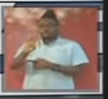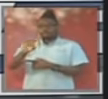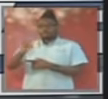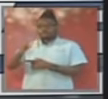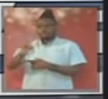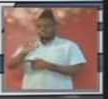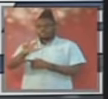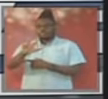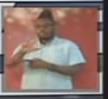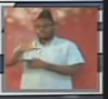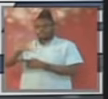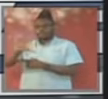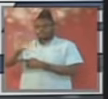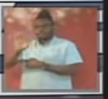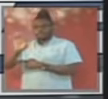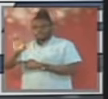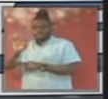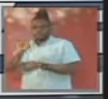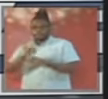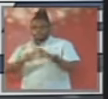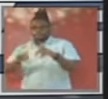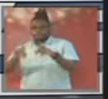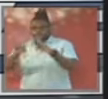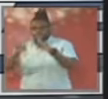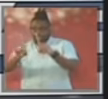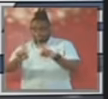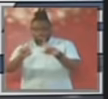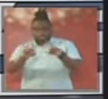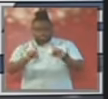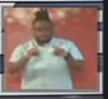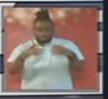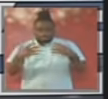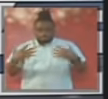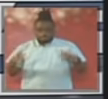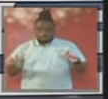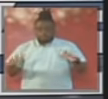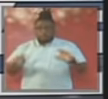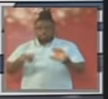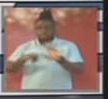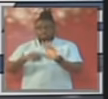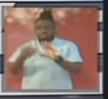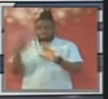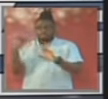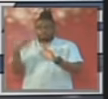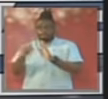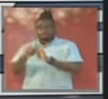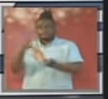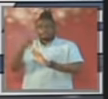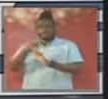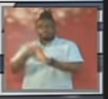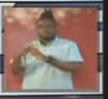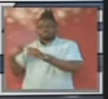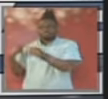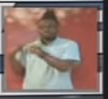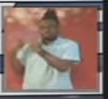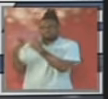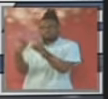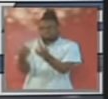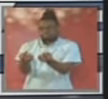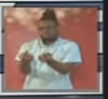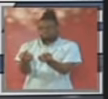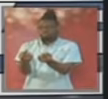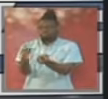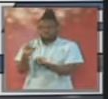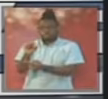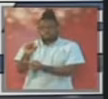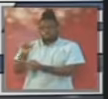74,359 persons have been tested for COVID-19 since March 12, 2020. Of this, we